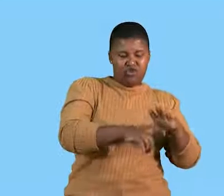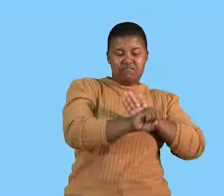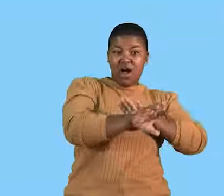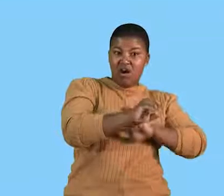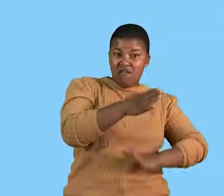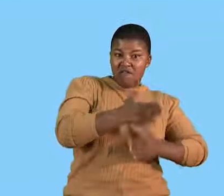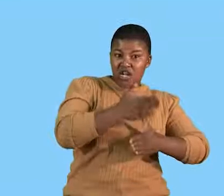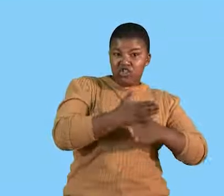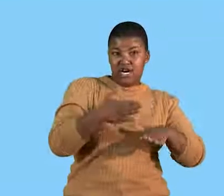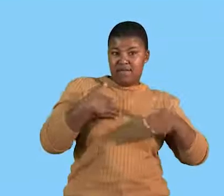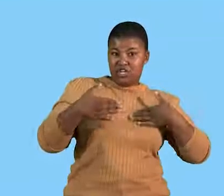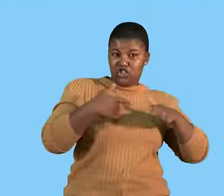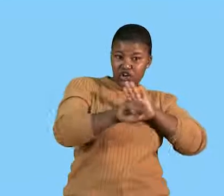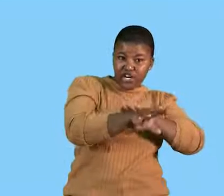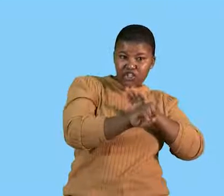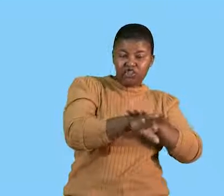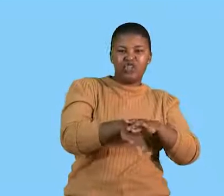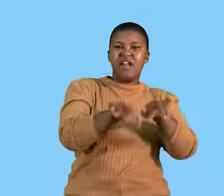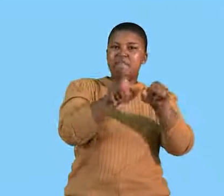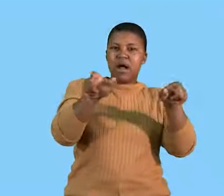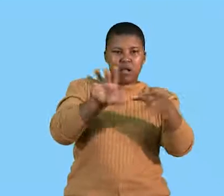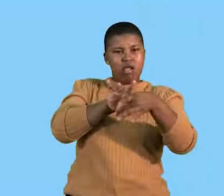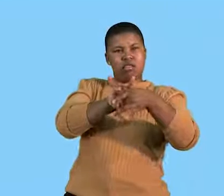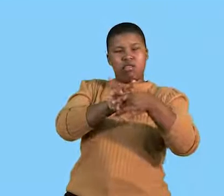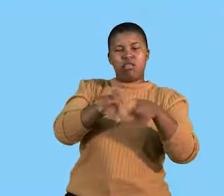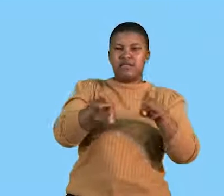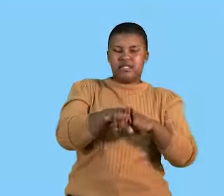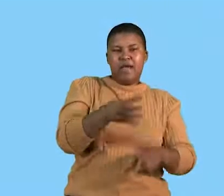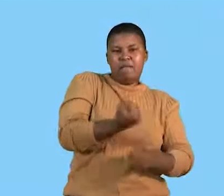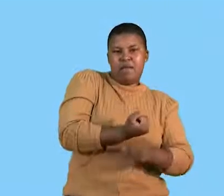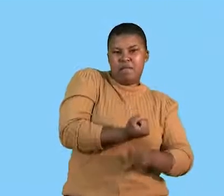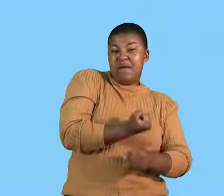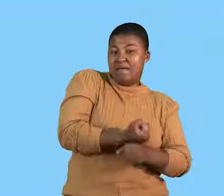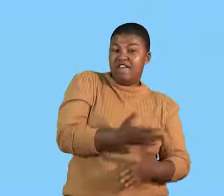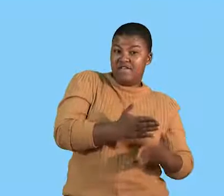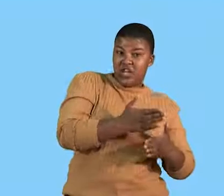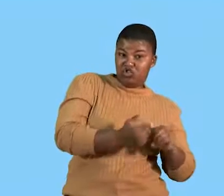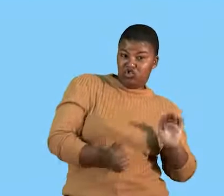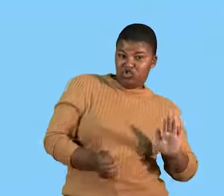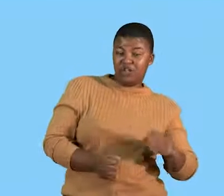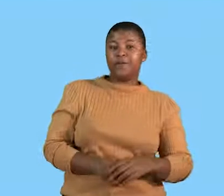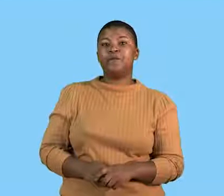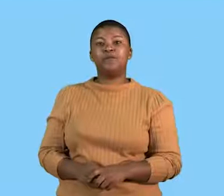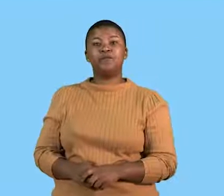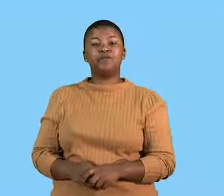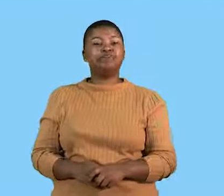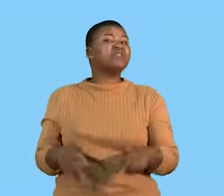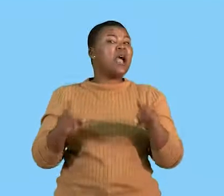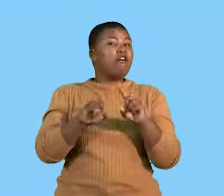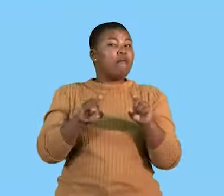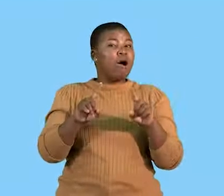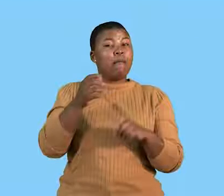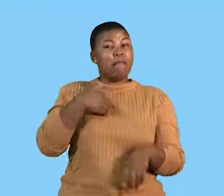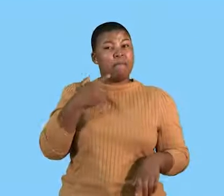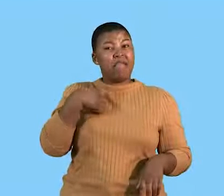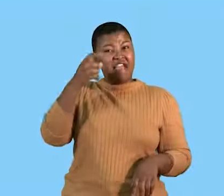marketing, administration, public relations and production. Now, I always like to look at column B first